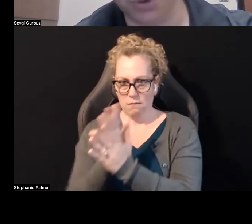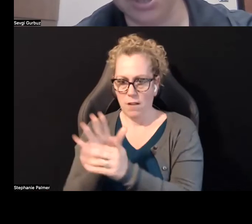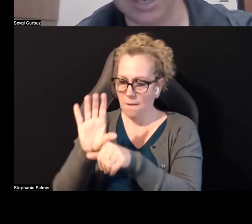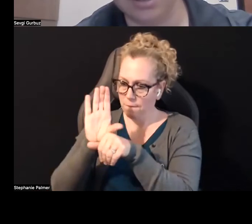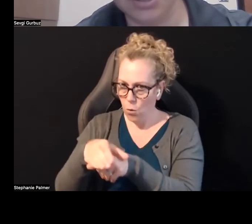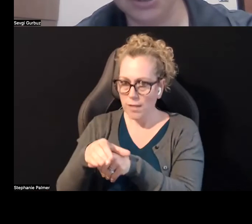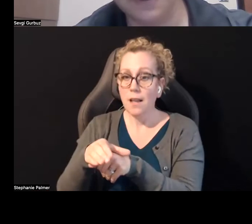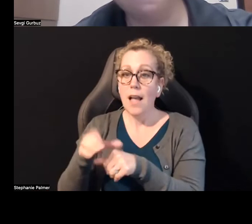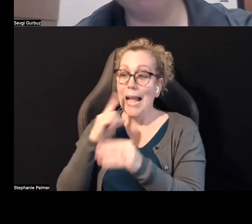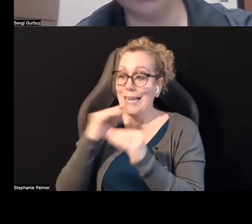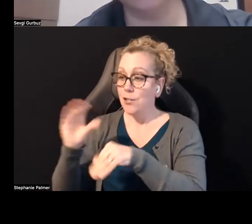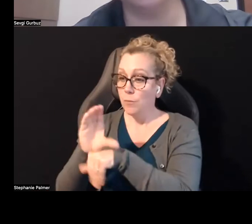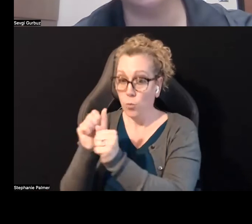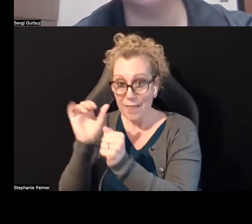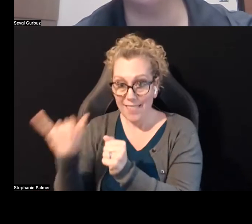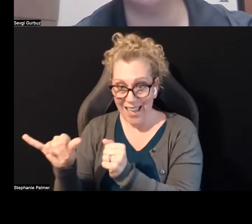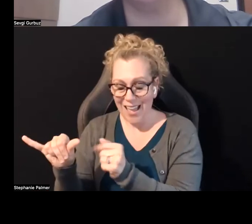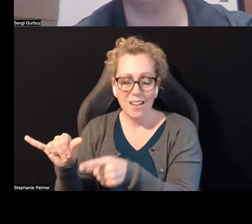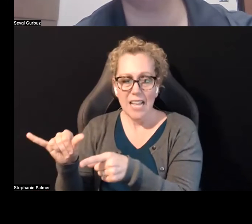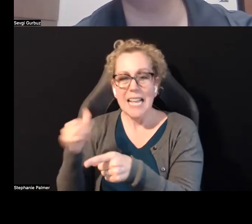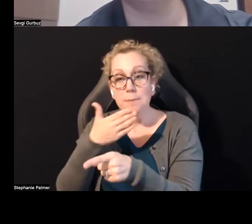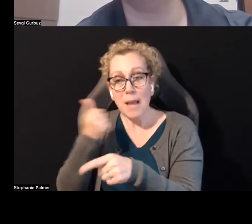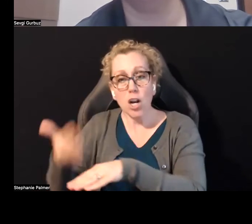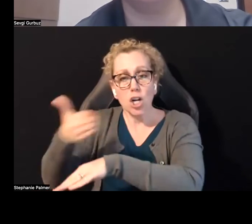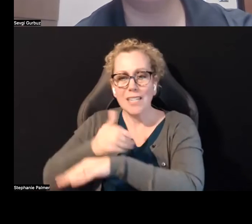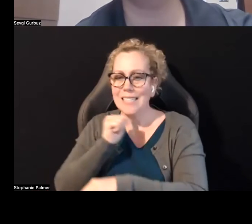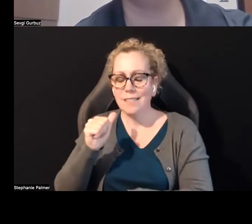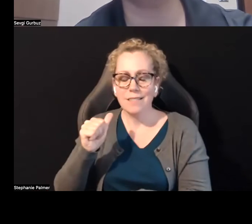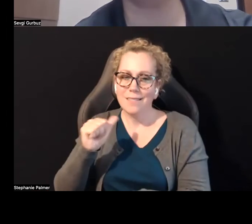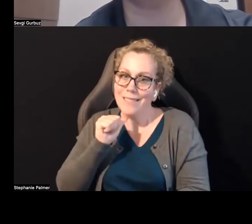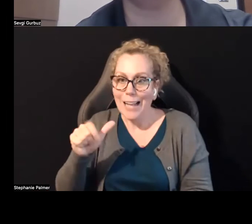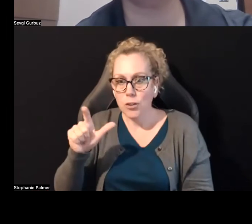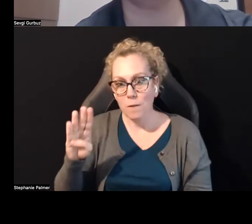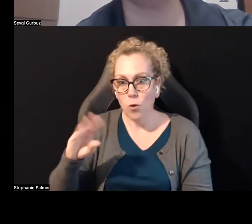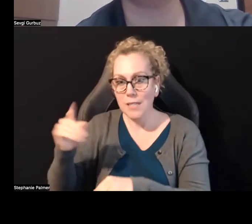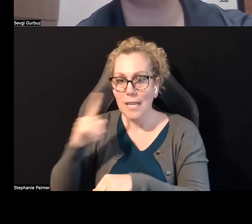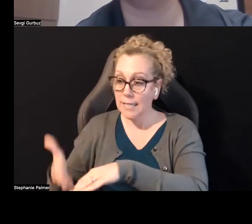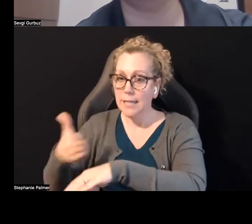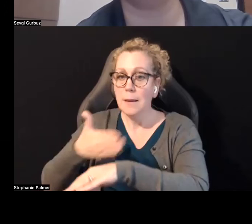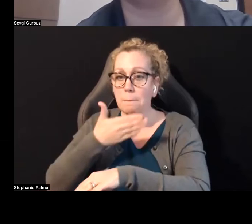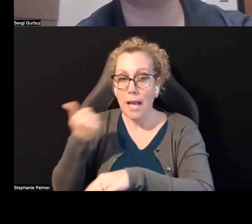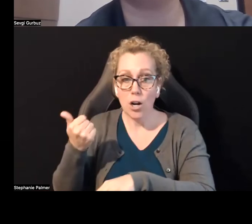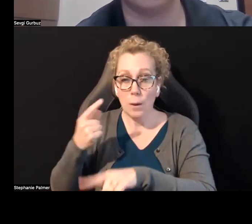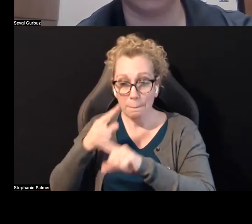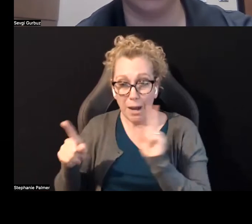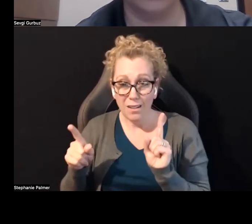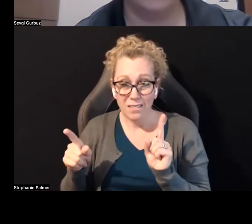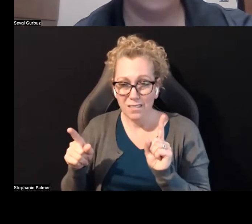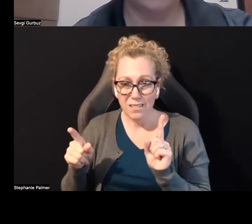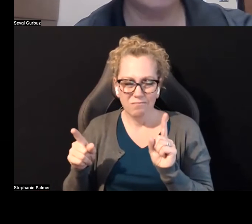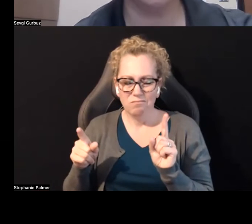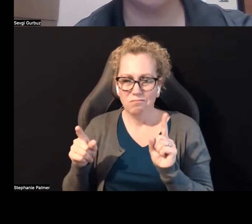than 24%, but you still don't do as good as just trying to synthesize the data from